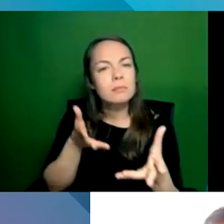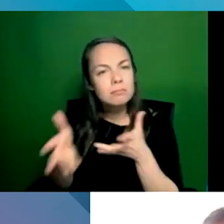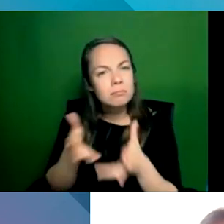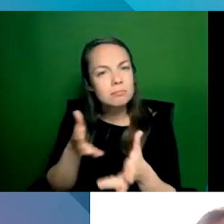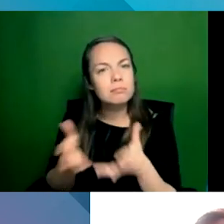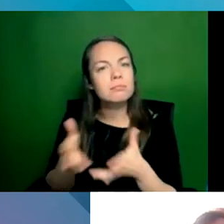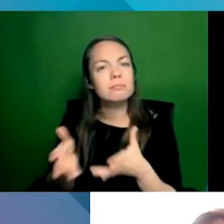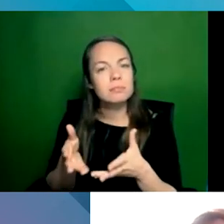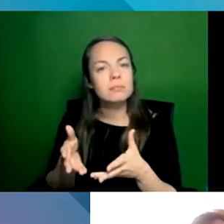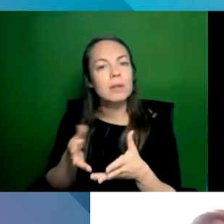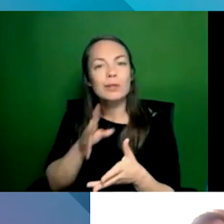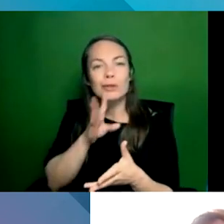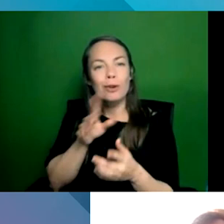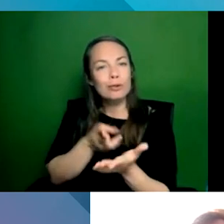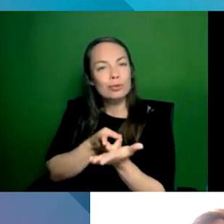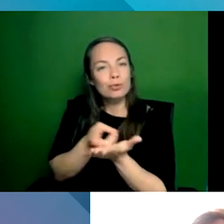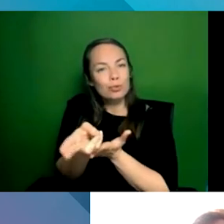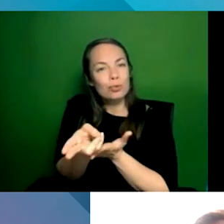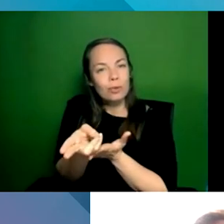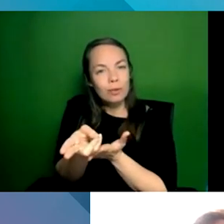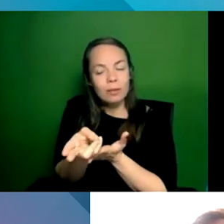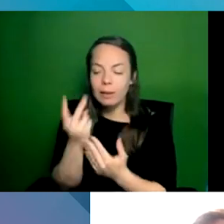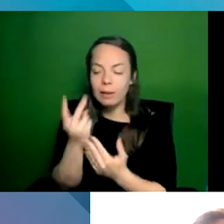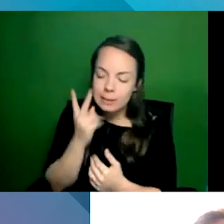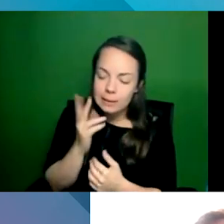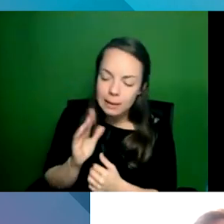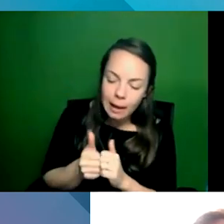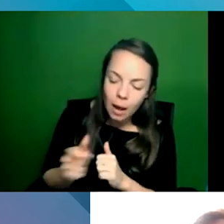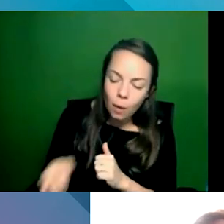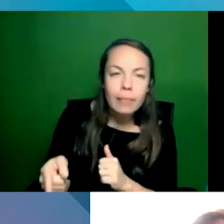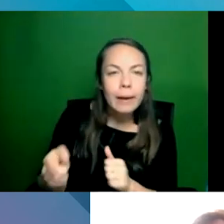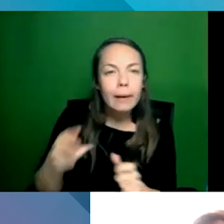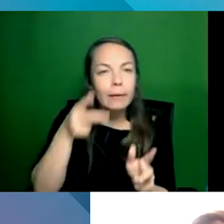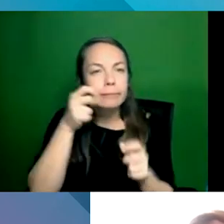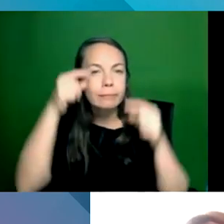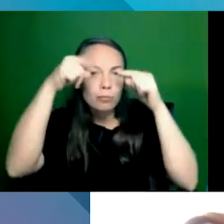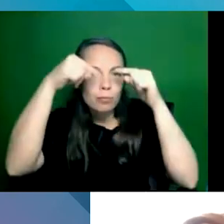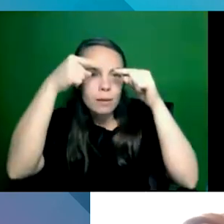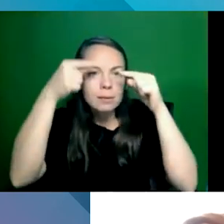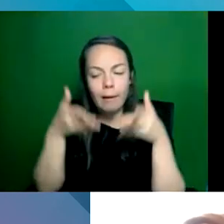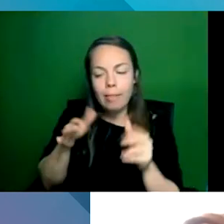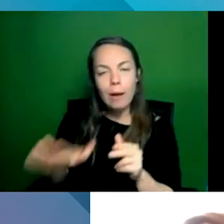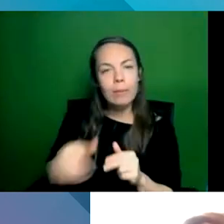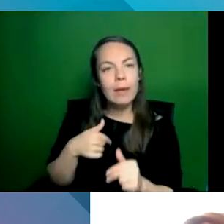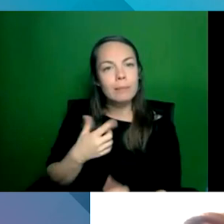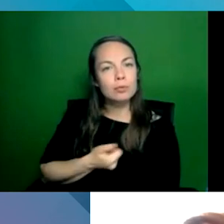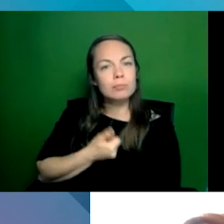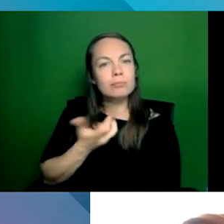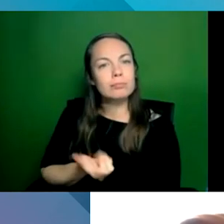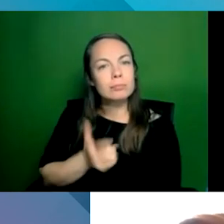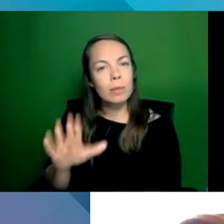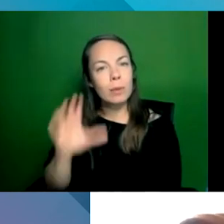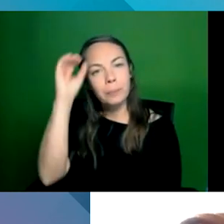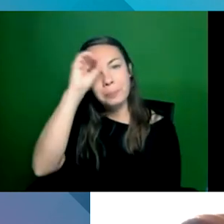and speaking truth and seeing how they're processing it and allowing them to have a voice in the space. I think a lot of times what